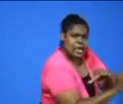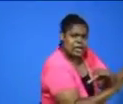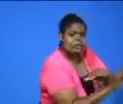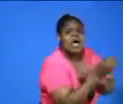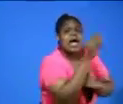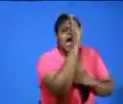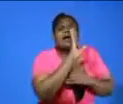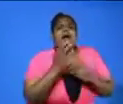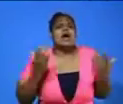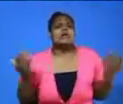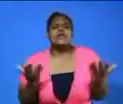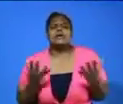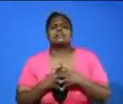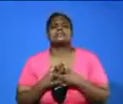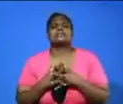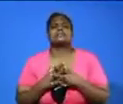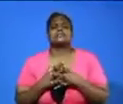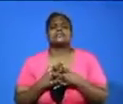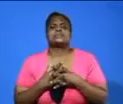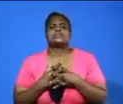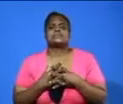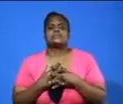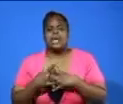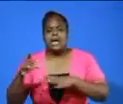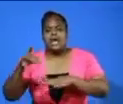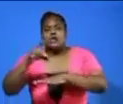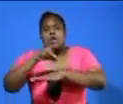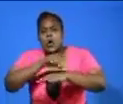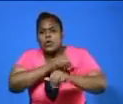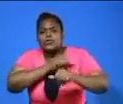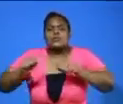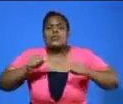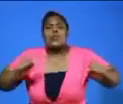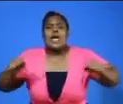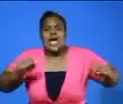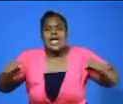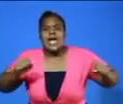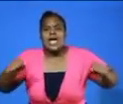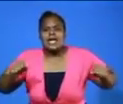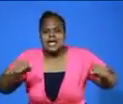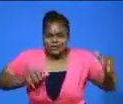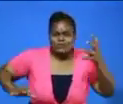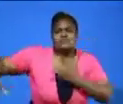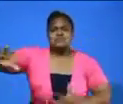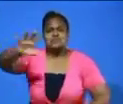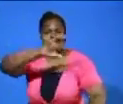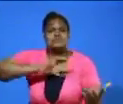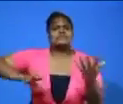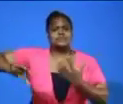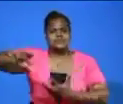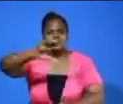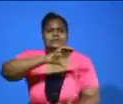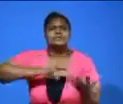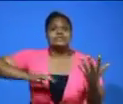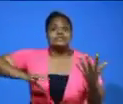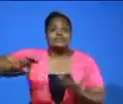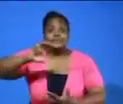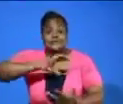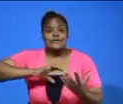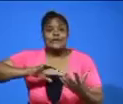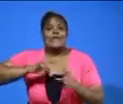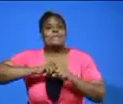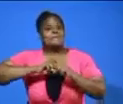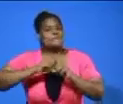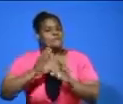to use an earthquake and a storm before the still